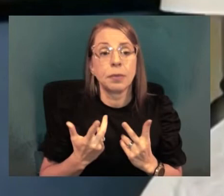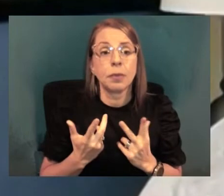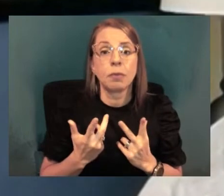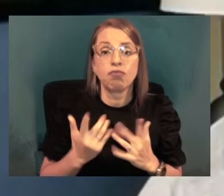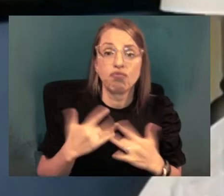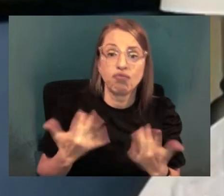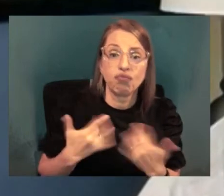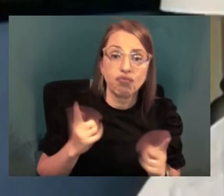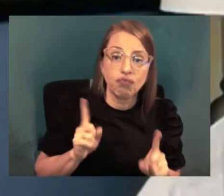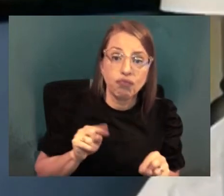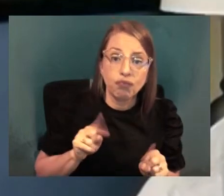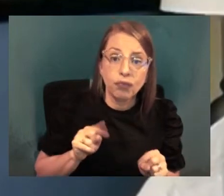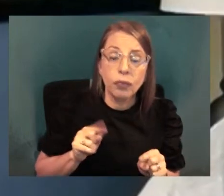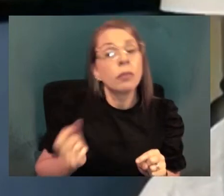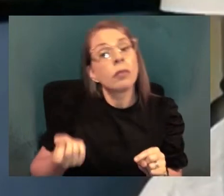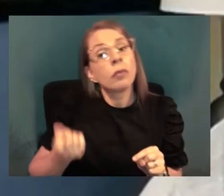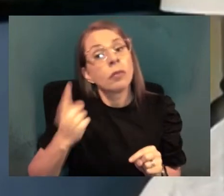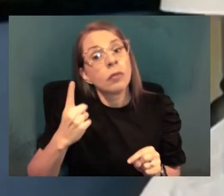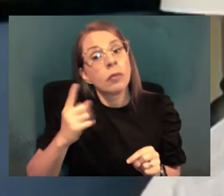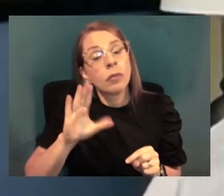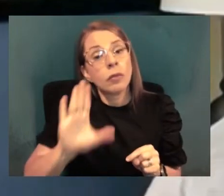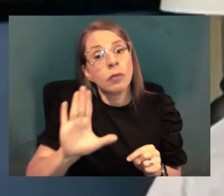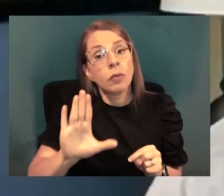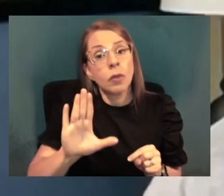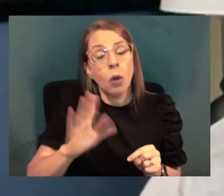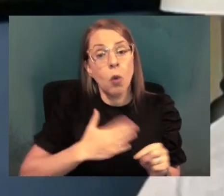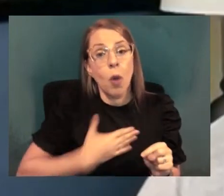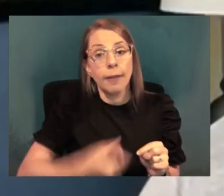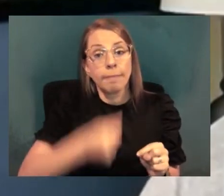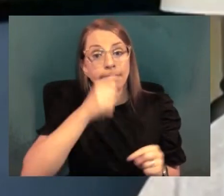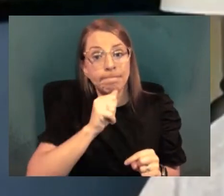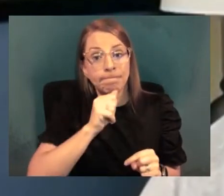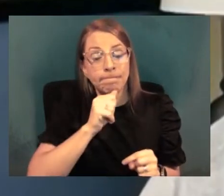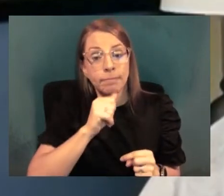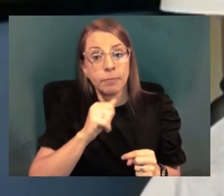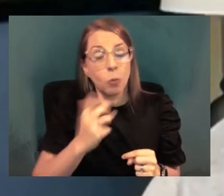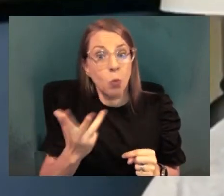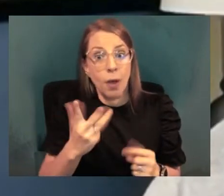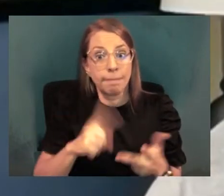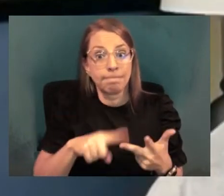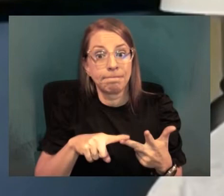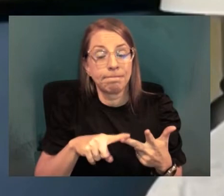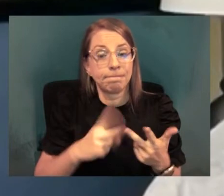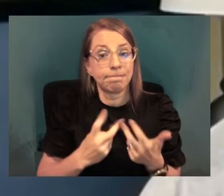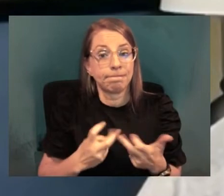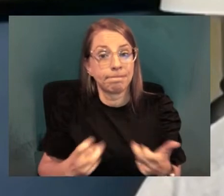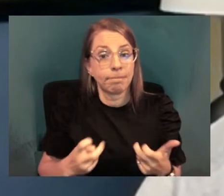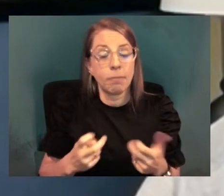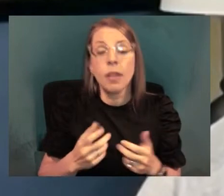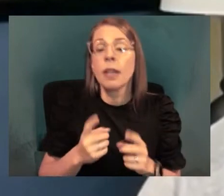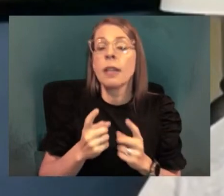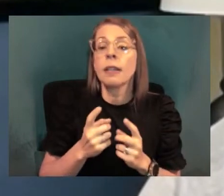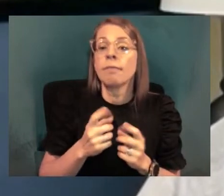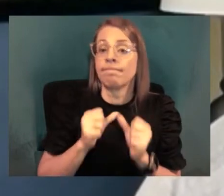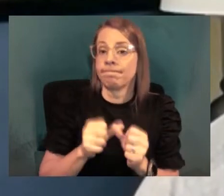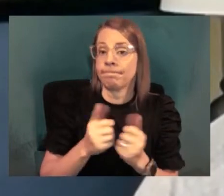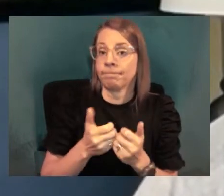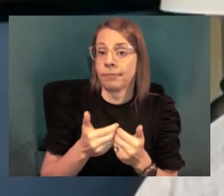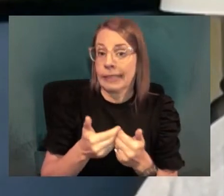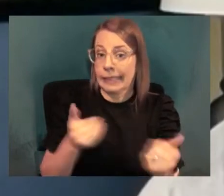events, then understand what you are willing to tolerate. So continue to distance, mask if it makes you feel more